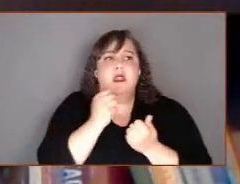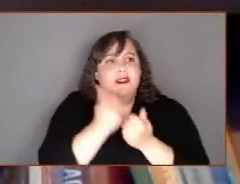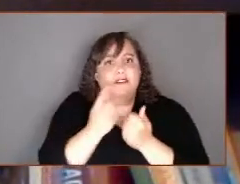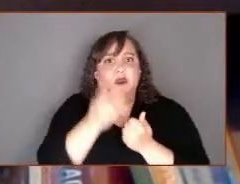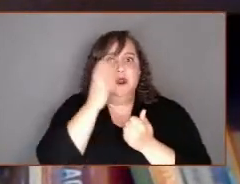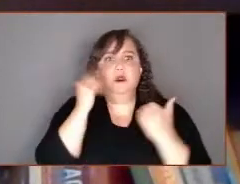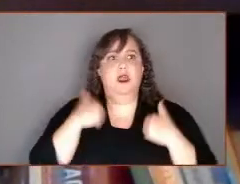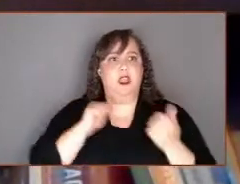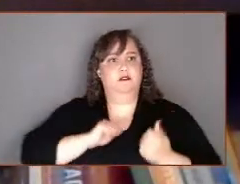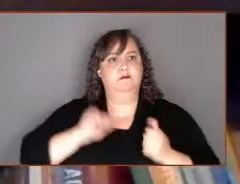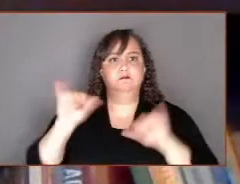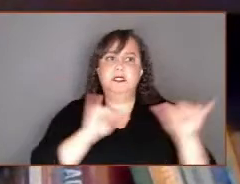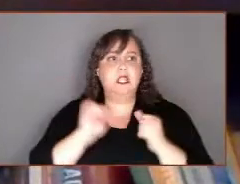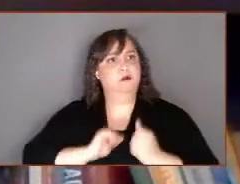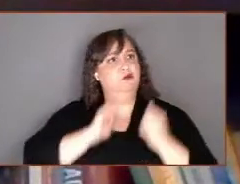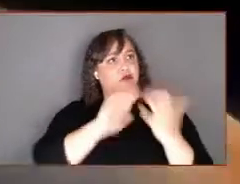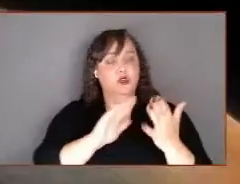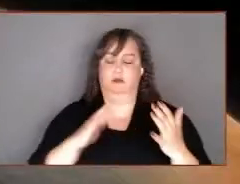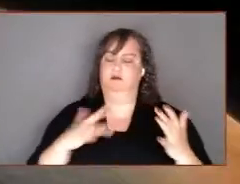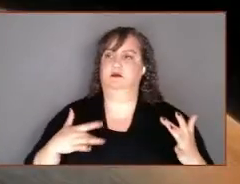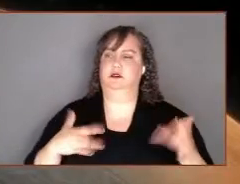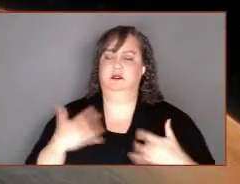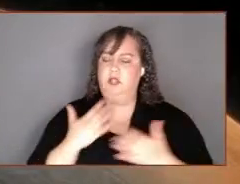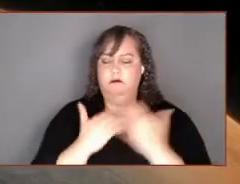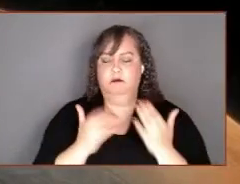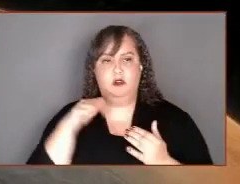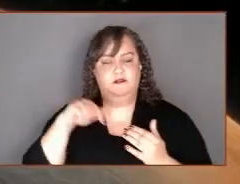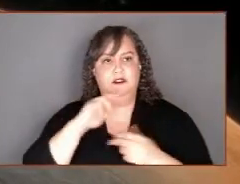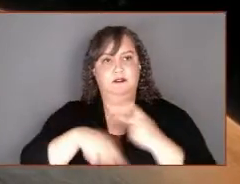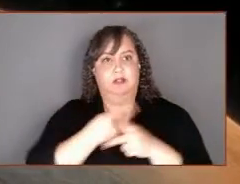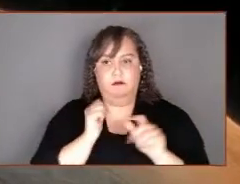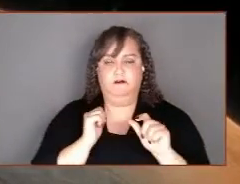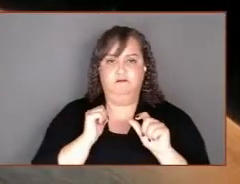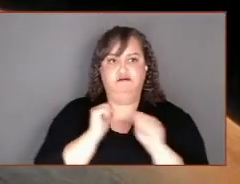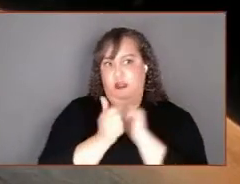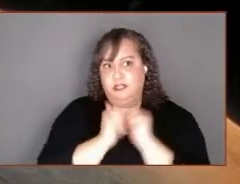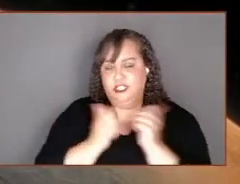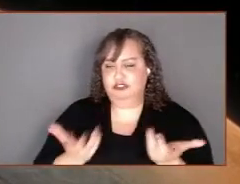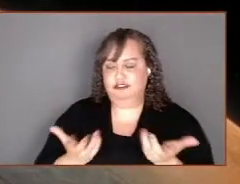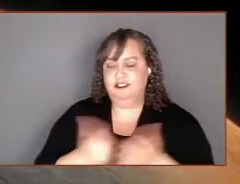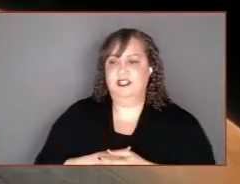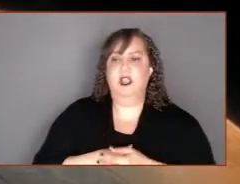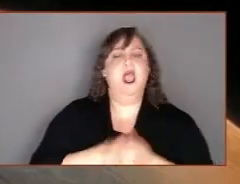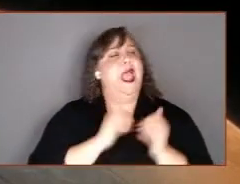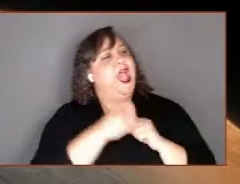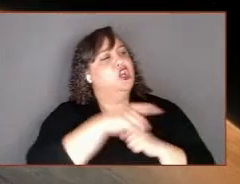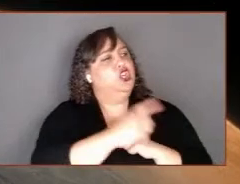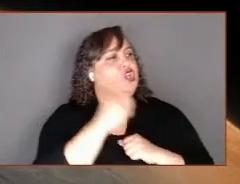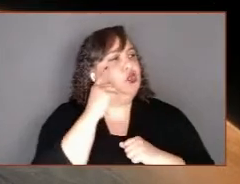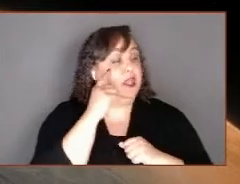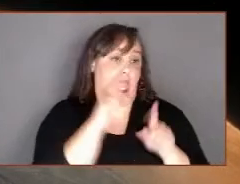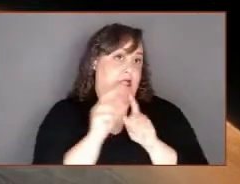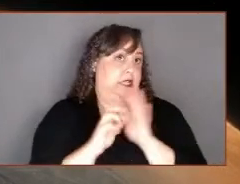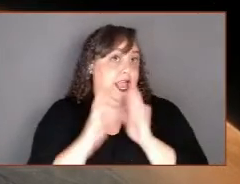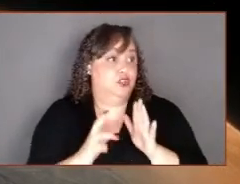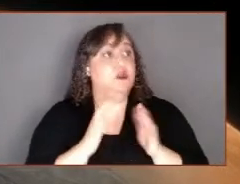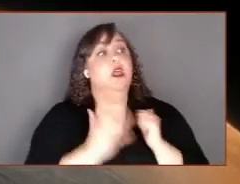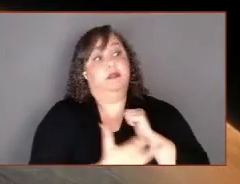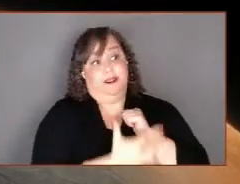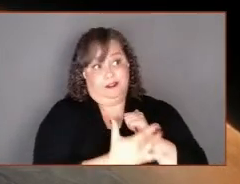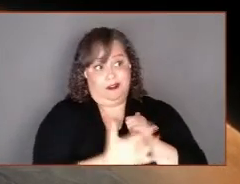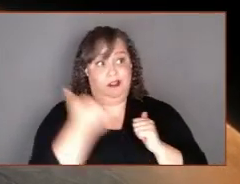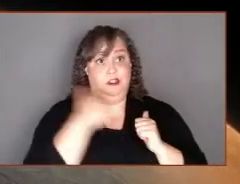really exciting about this type of competition. How do you think, as an astronaut, technology that's derived from competitions like this one, the Moon to